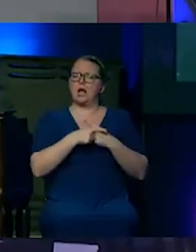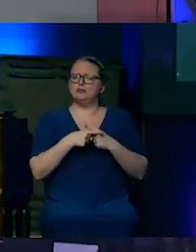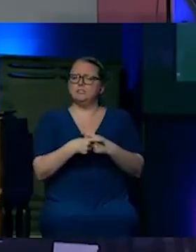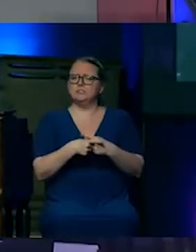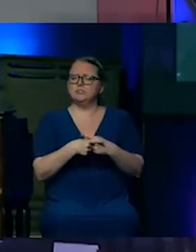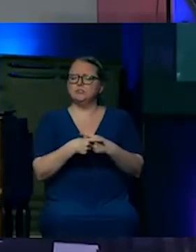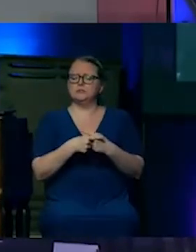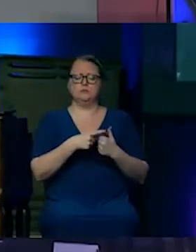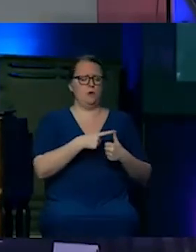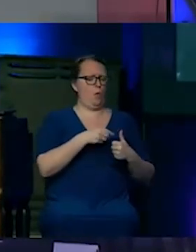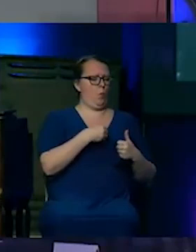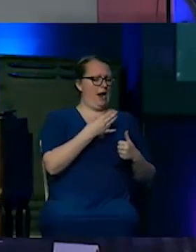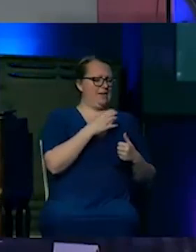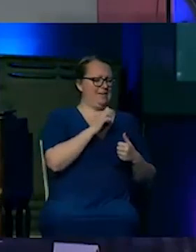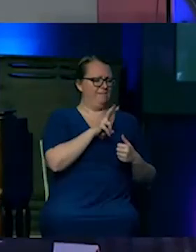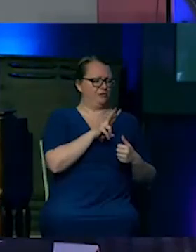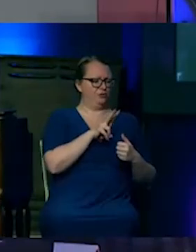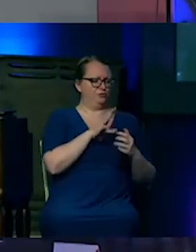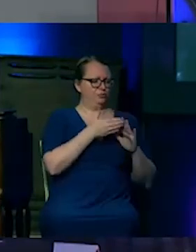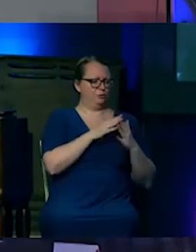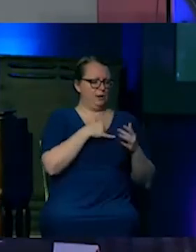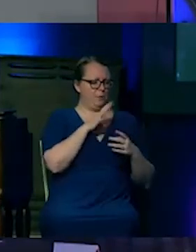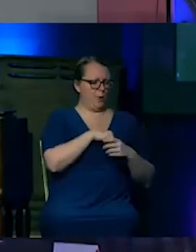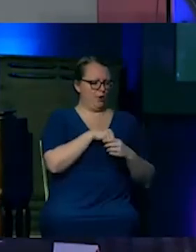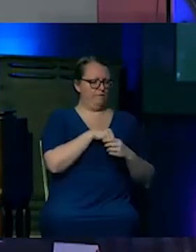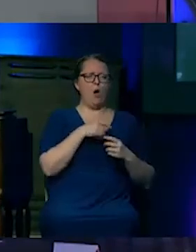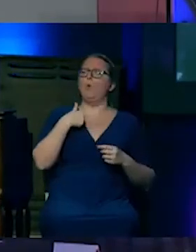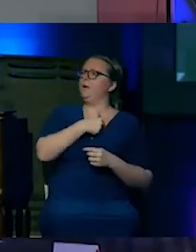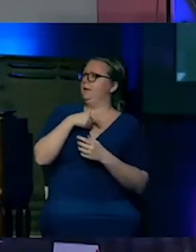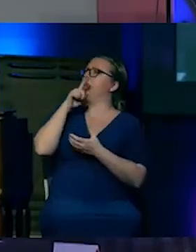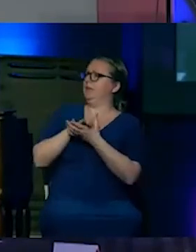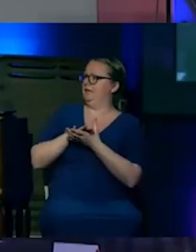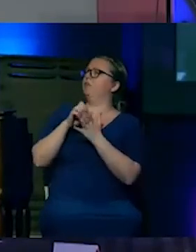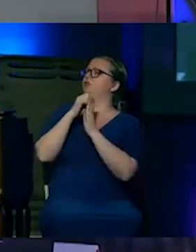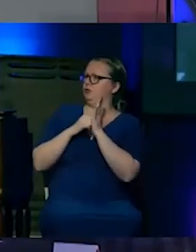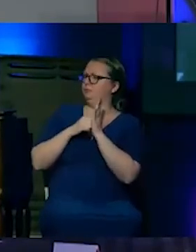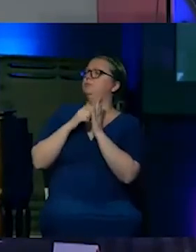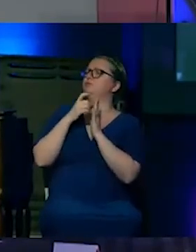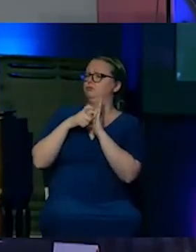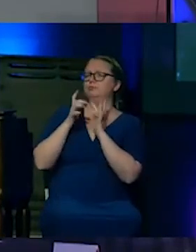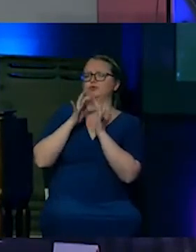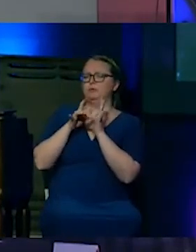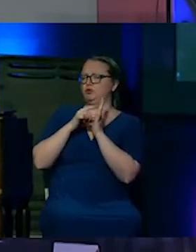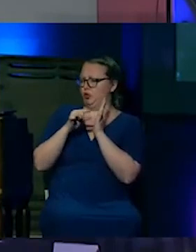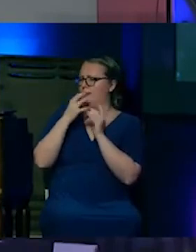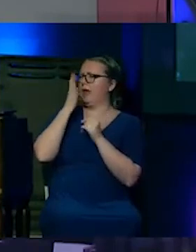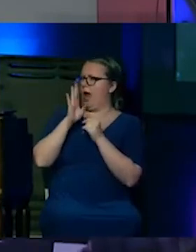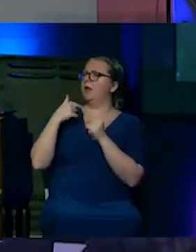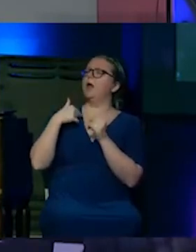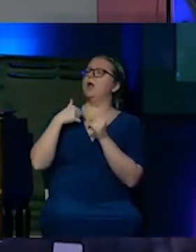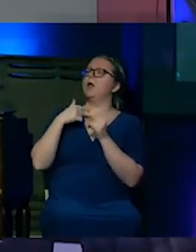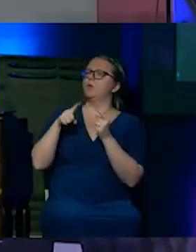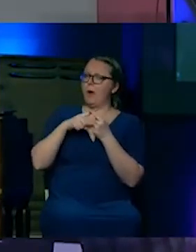like these, you know, white evangelical communities that I'm a part of, they're like, we believe in the scripture and God, and we are